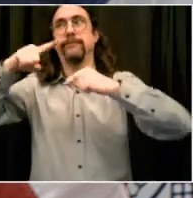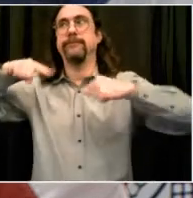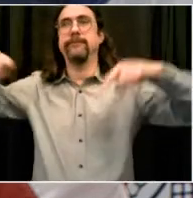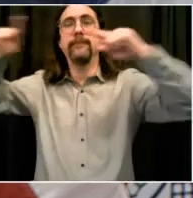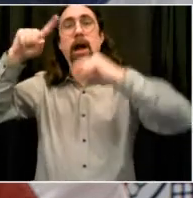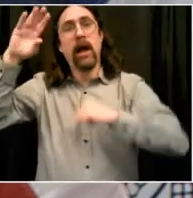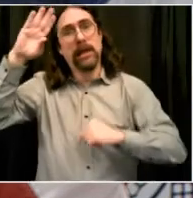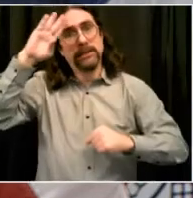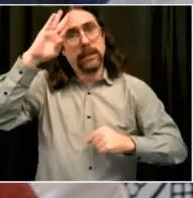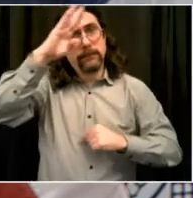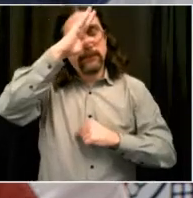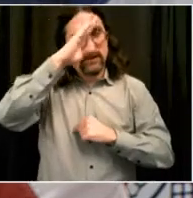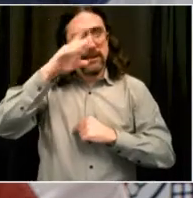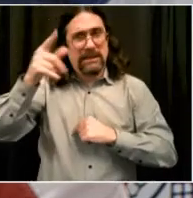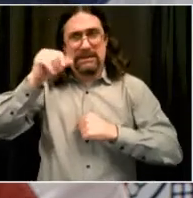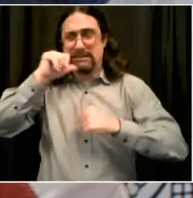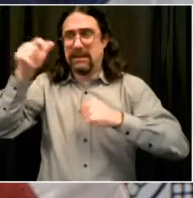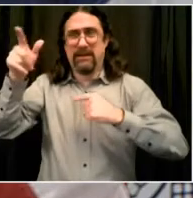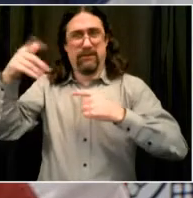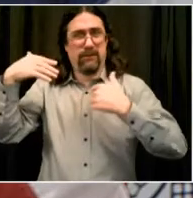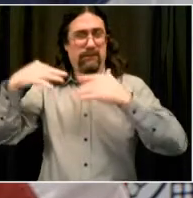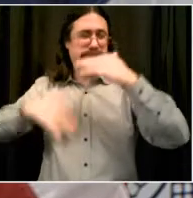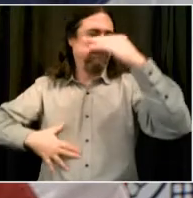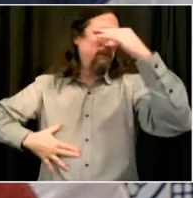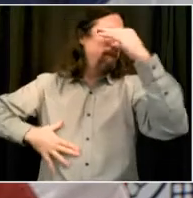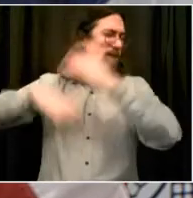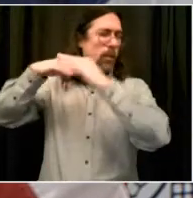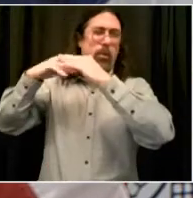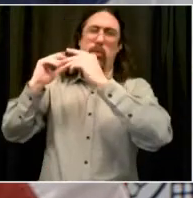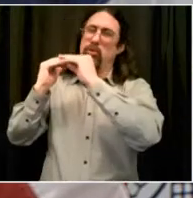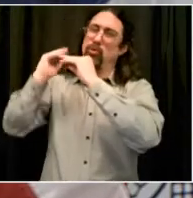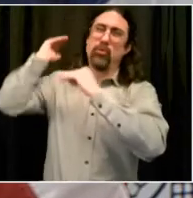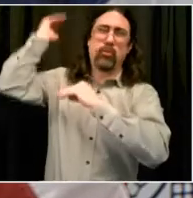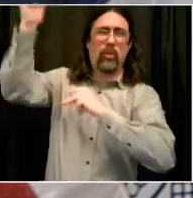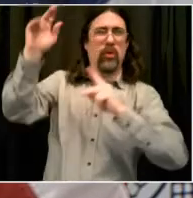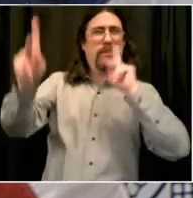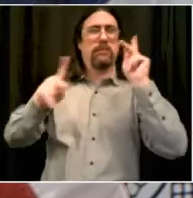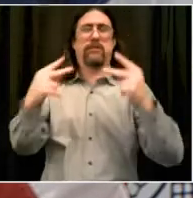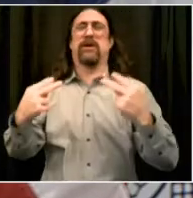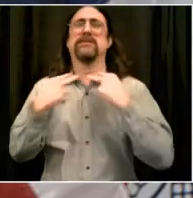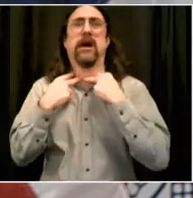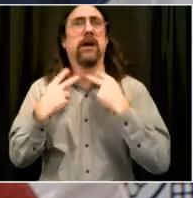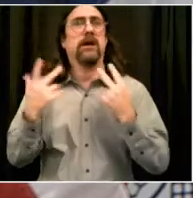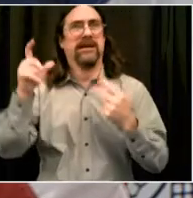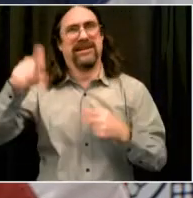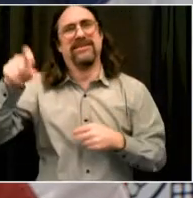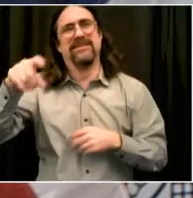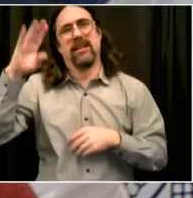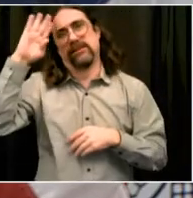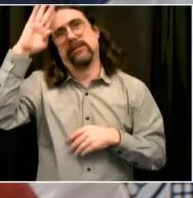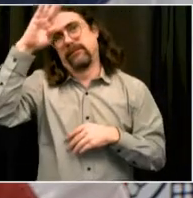But I think what's clear is, you're going to see these restrictions in a matter of days. Go ahead, Emily.